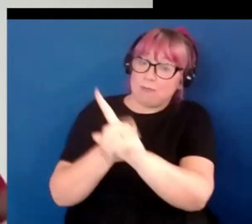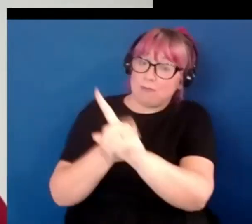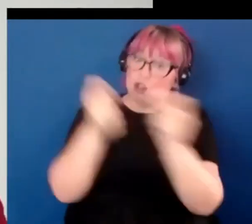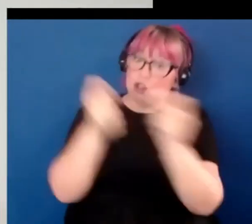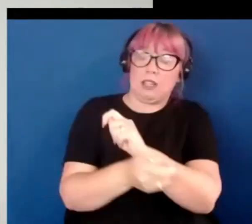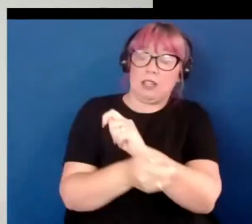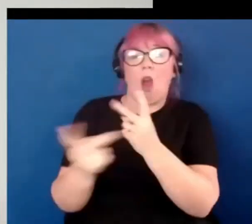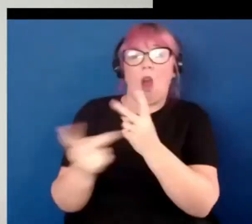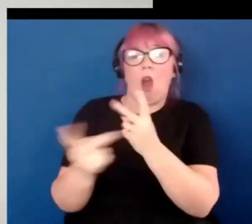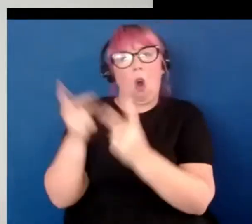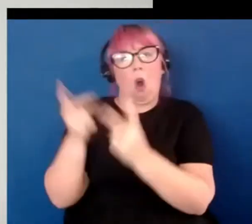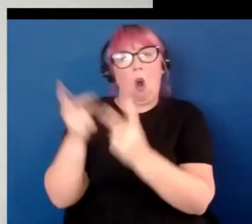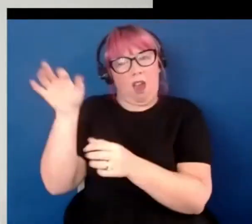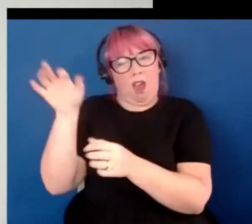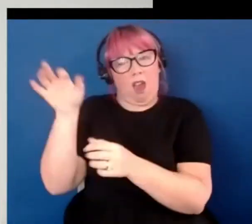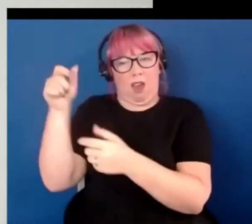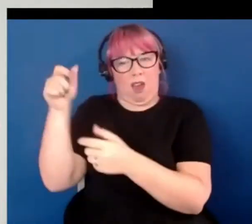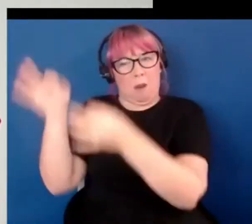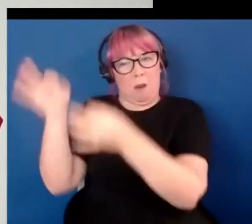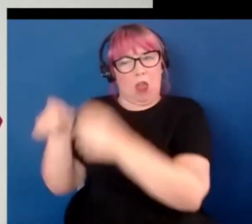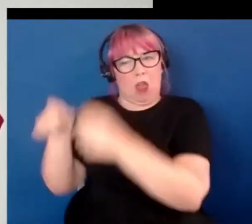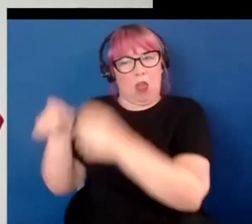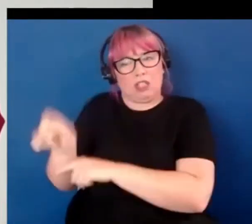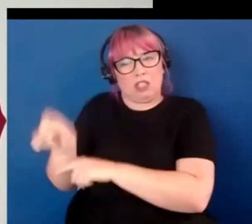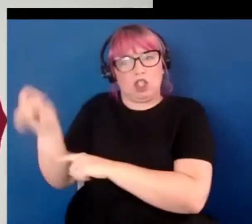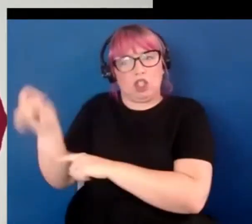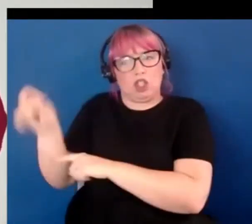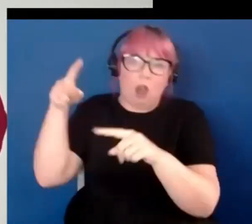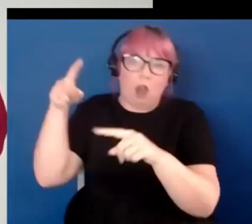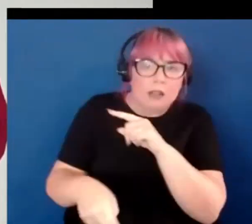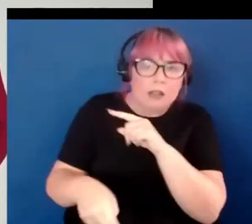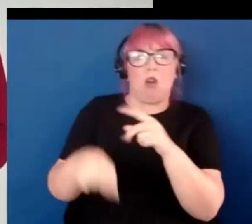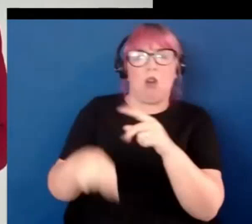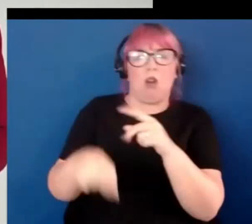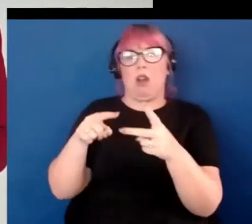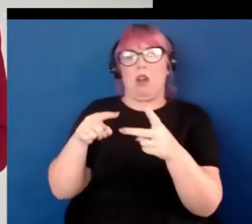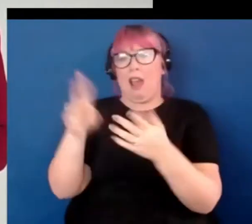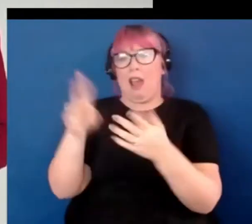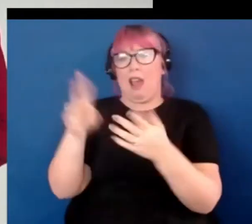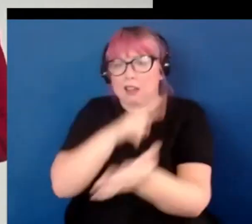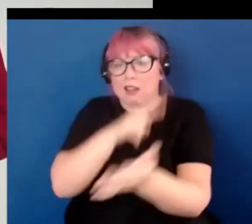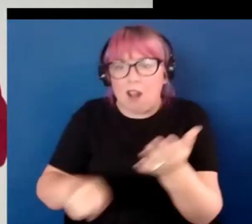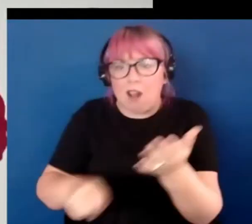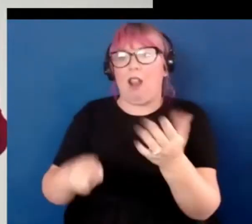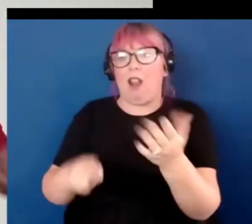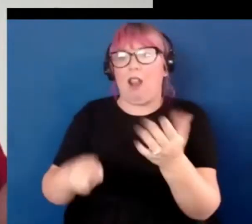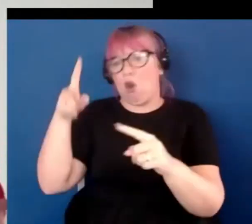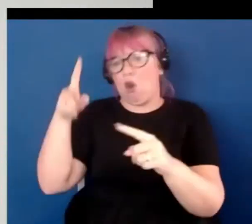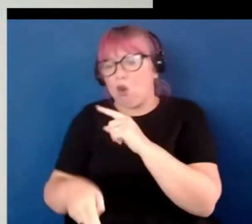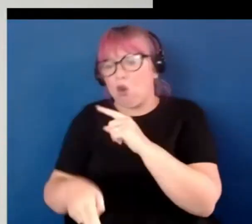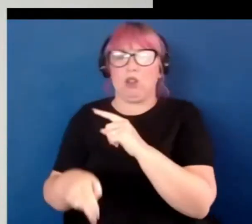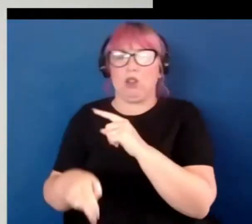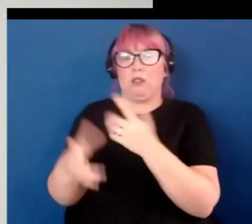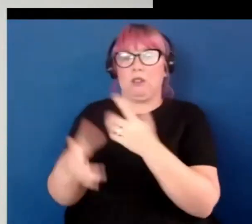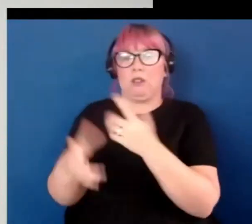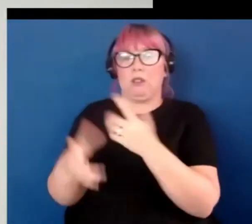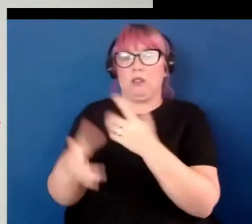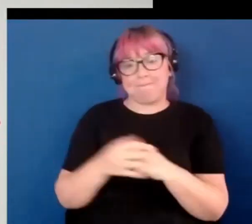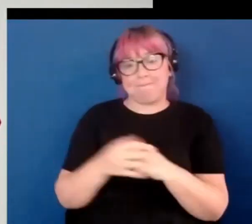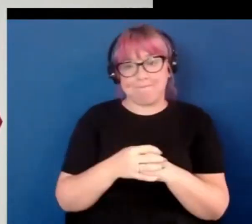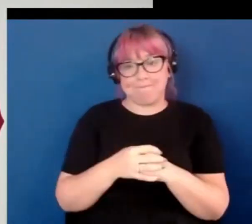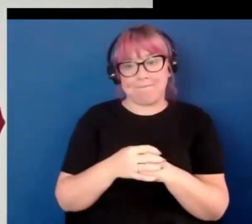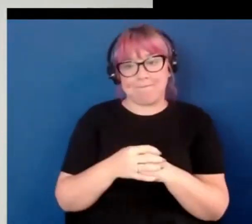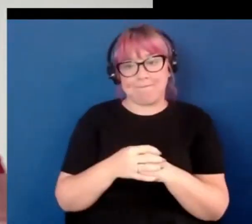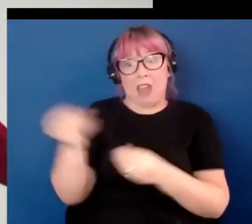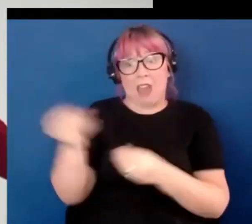cutbacks and cancelling investment in the wake of the economic shock of coronavirus, a trade-off between the economy and saving